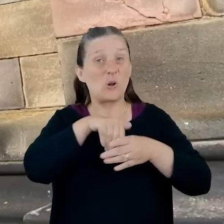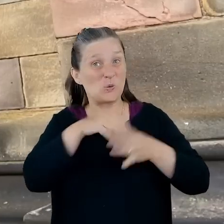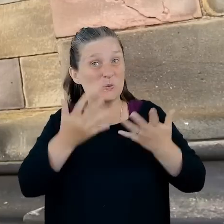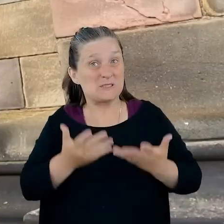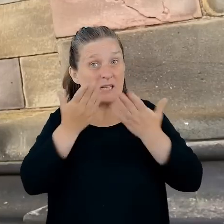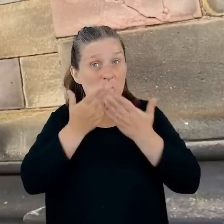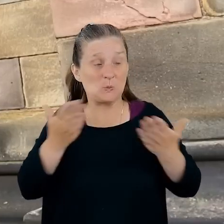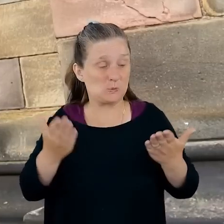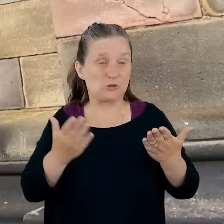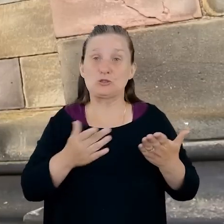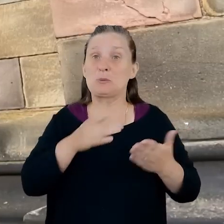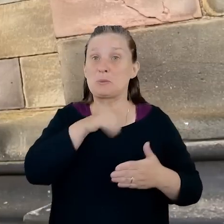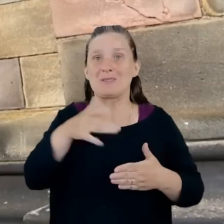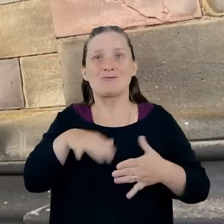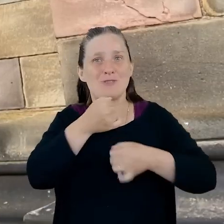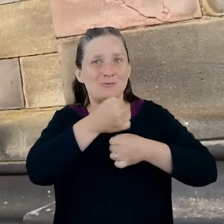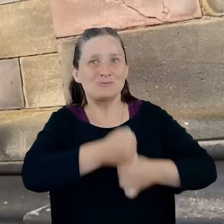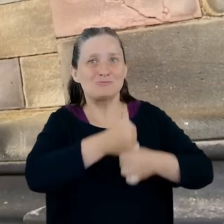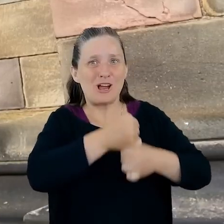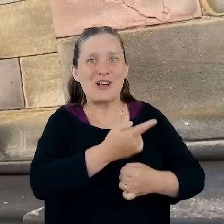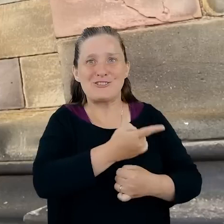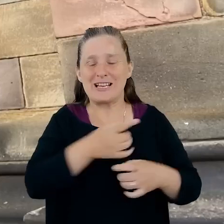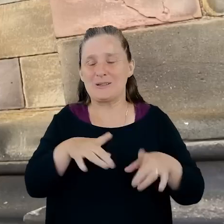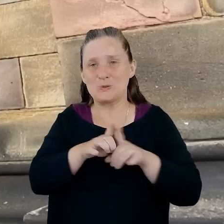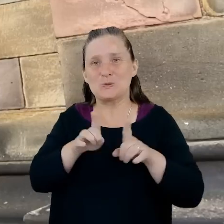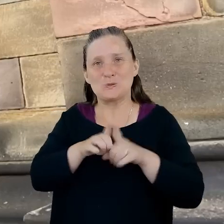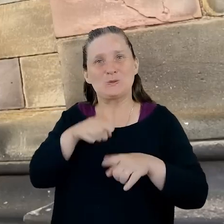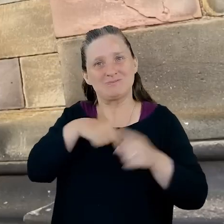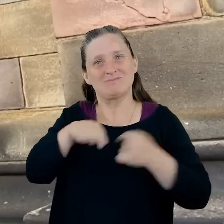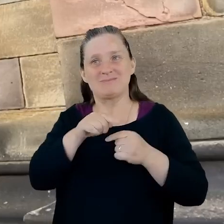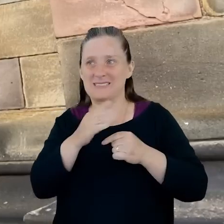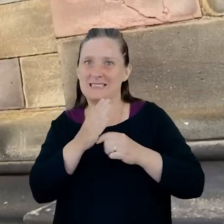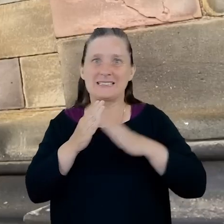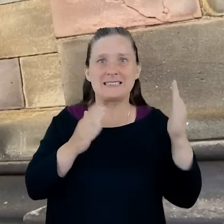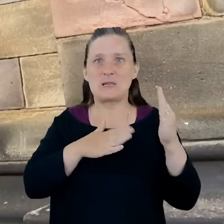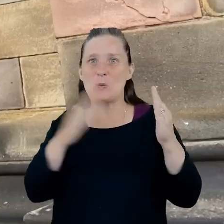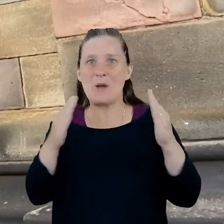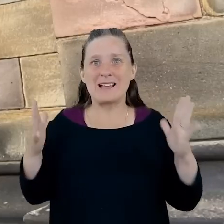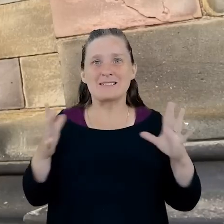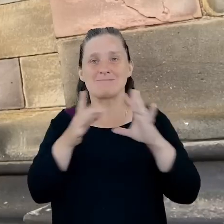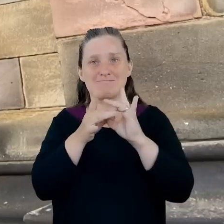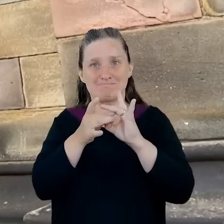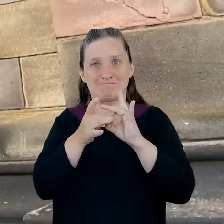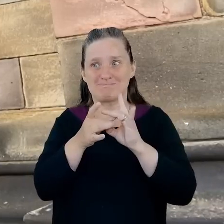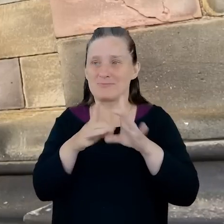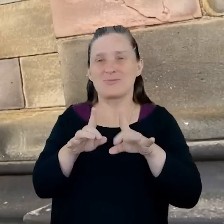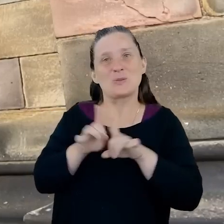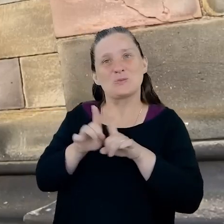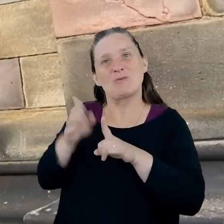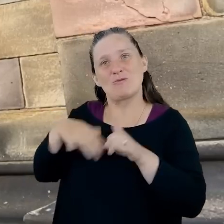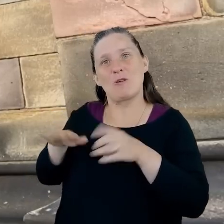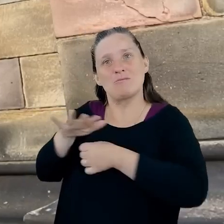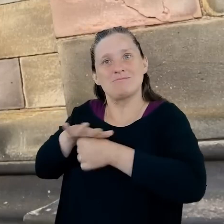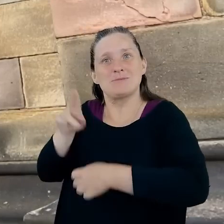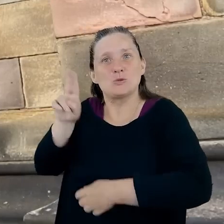and pupils from Ripley St Thomas Church of England Academy. Lancaster Priory is hosting a 26-day Festival